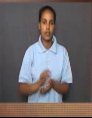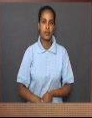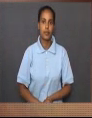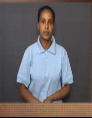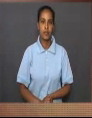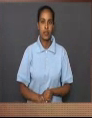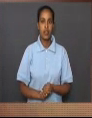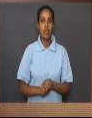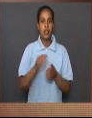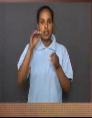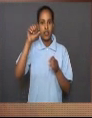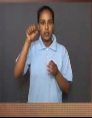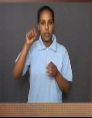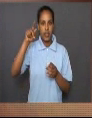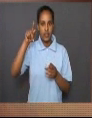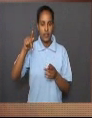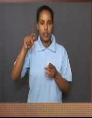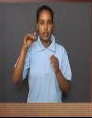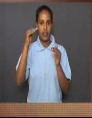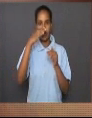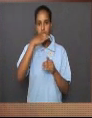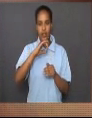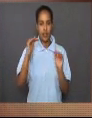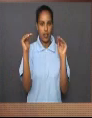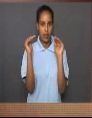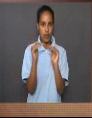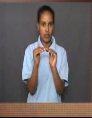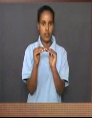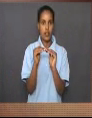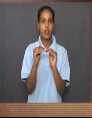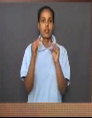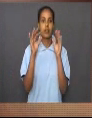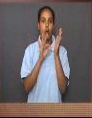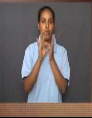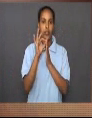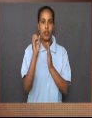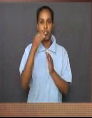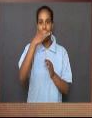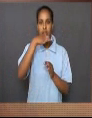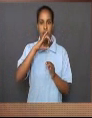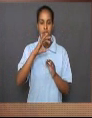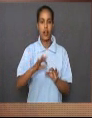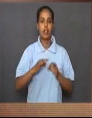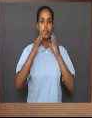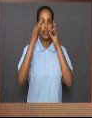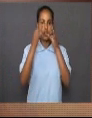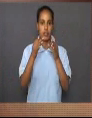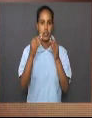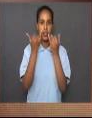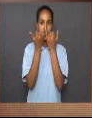347.6 Kelvin. The specific heat is equal to the quantity of